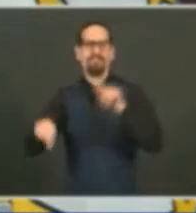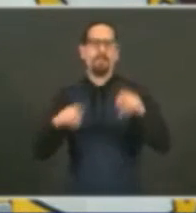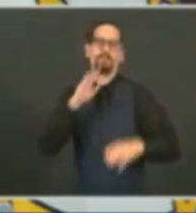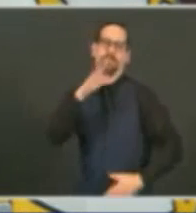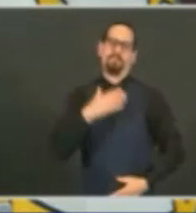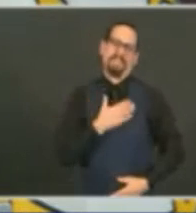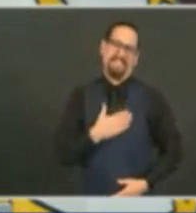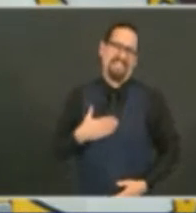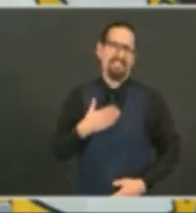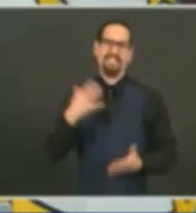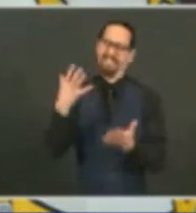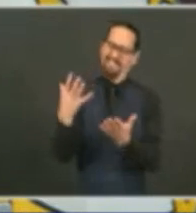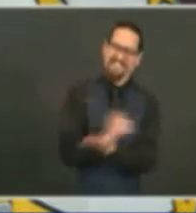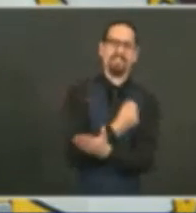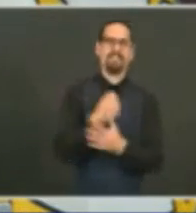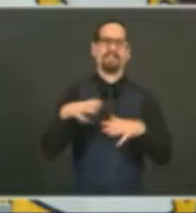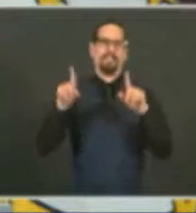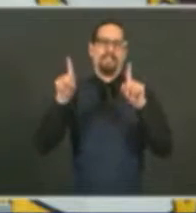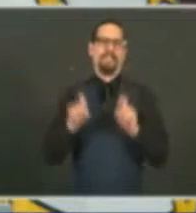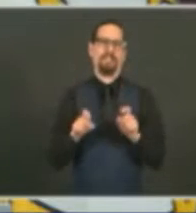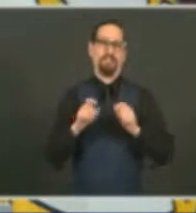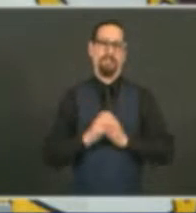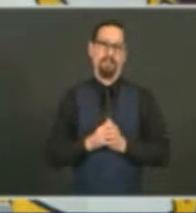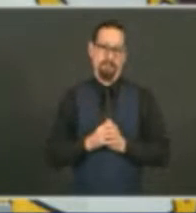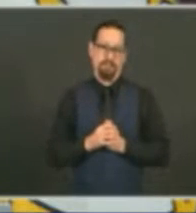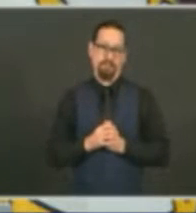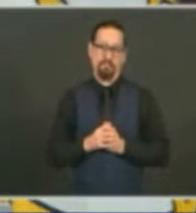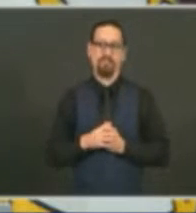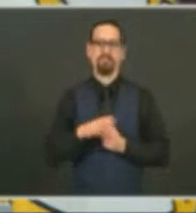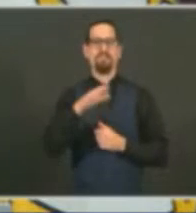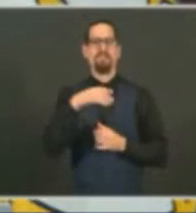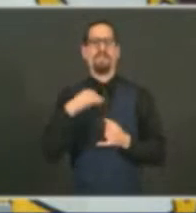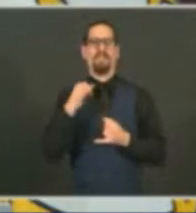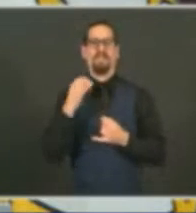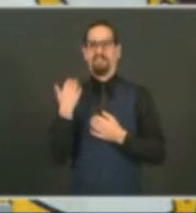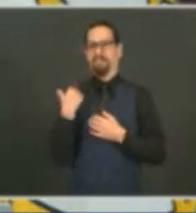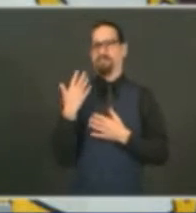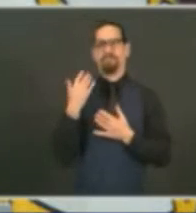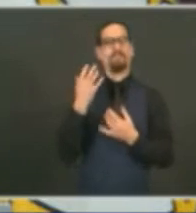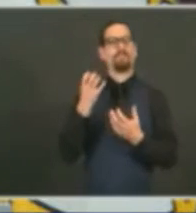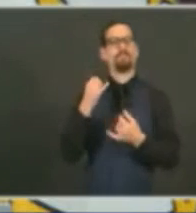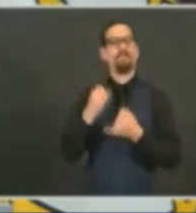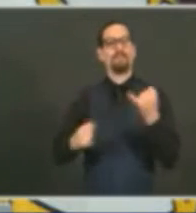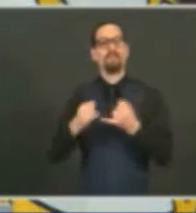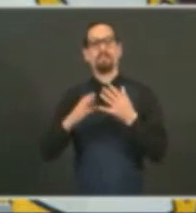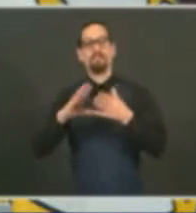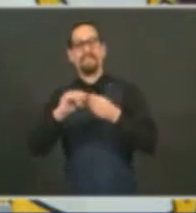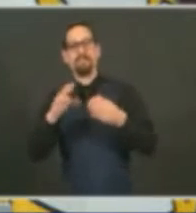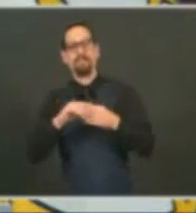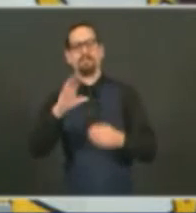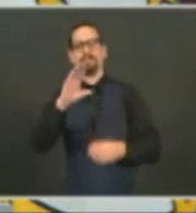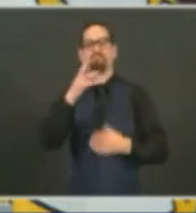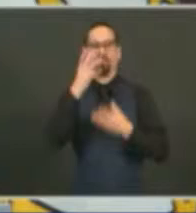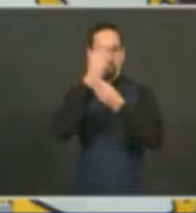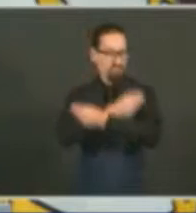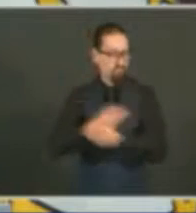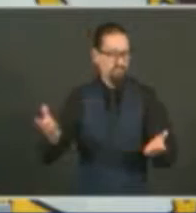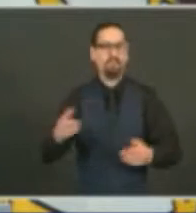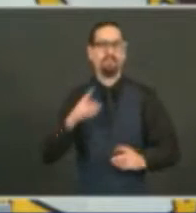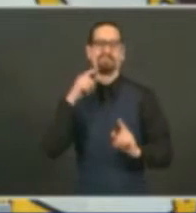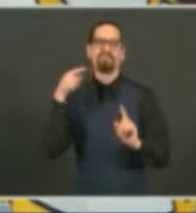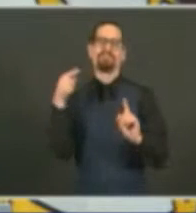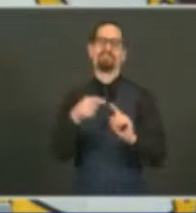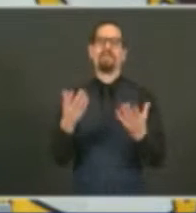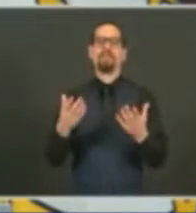Okay, finally, I want to end with the good news, which is vaccines. And there is a lot of good news. There is a lot of good news